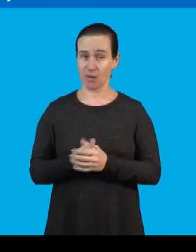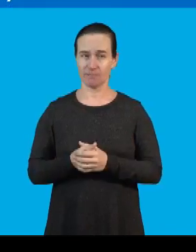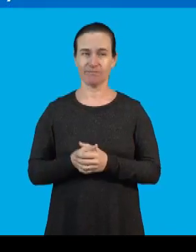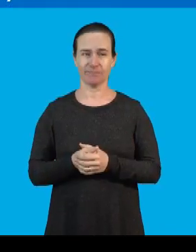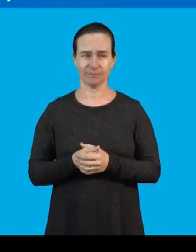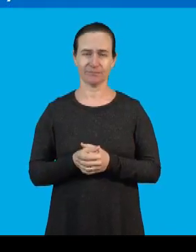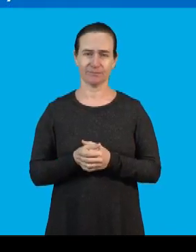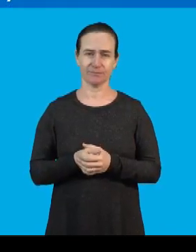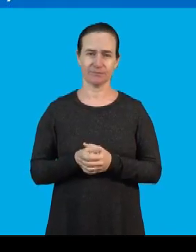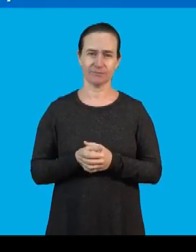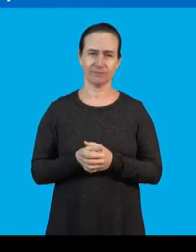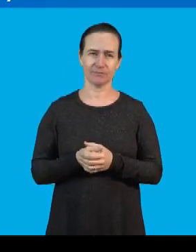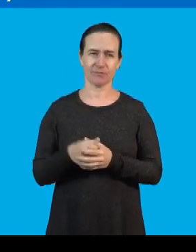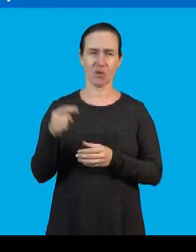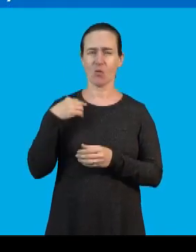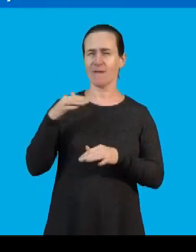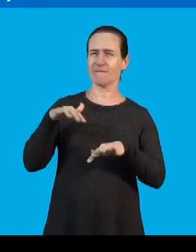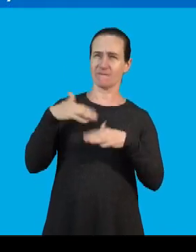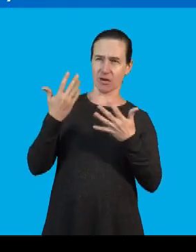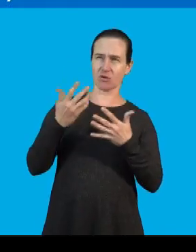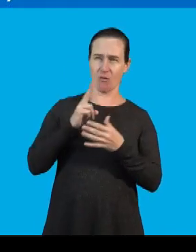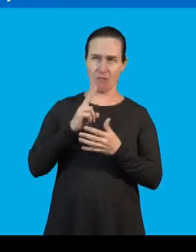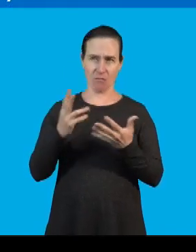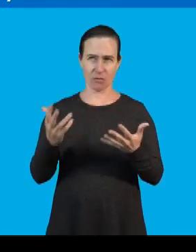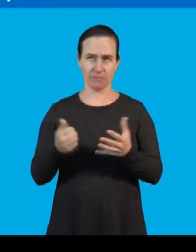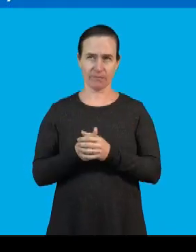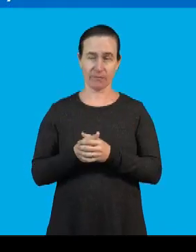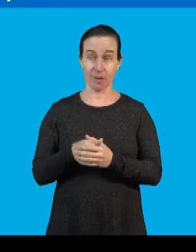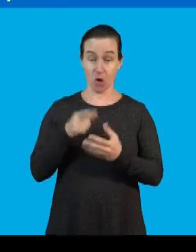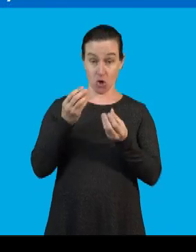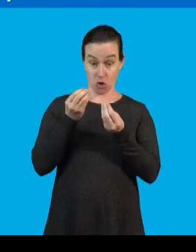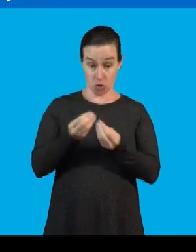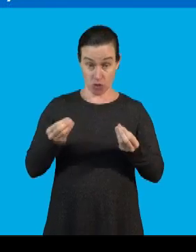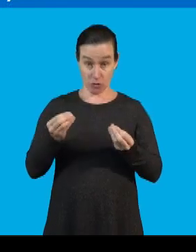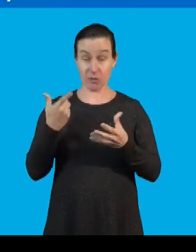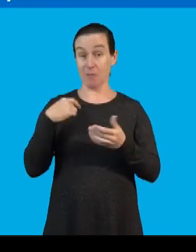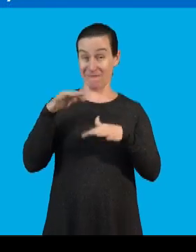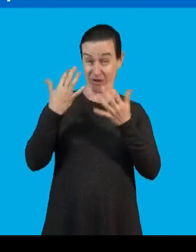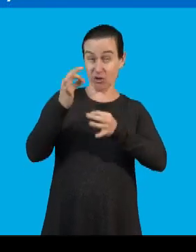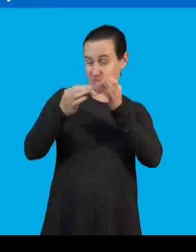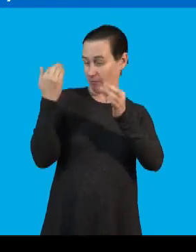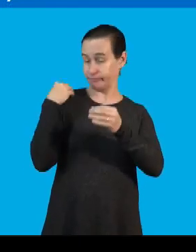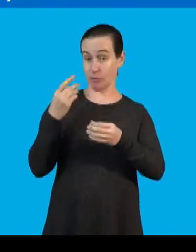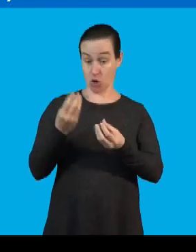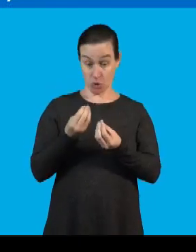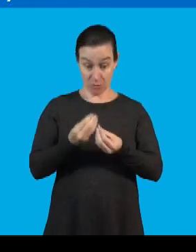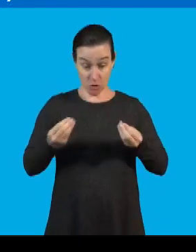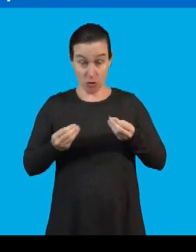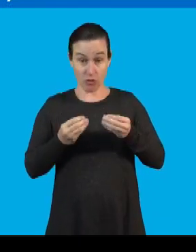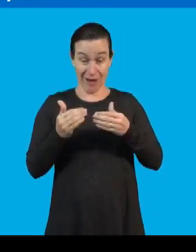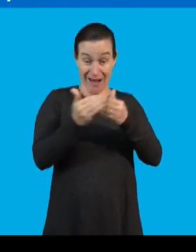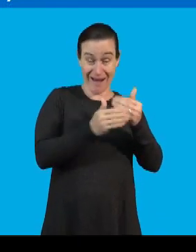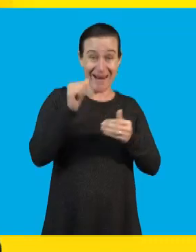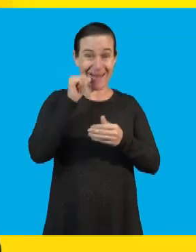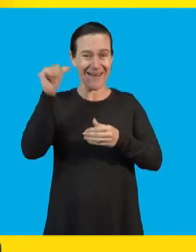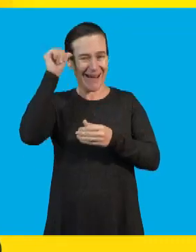are headed by children, which means that from our earlier reference, we said that children are